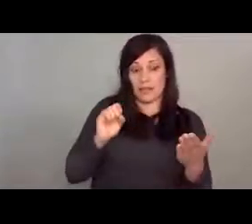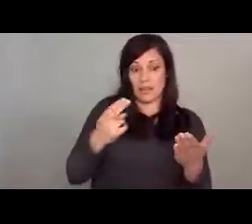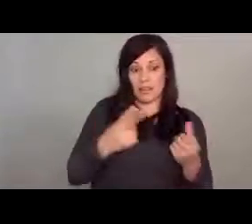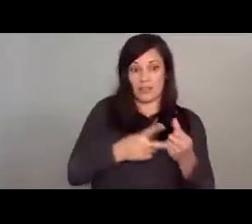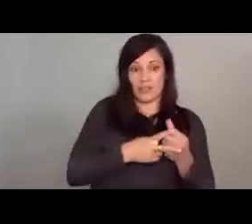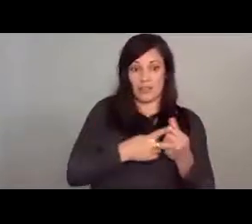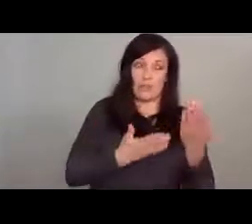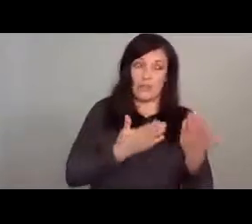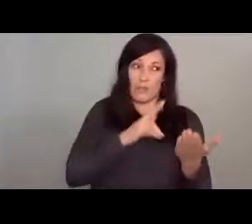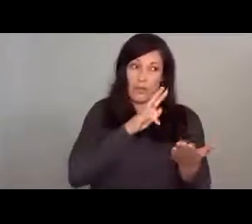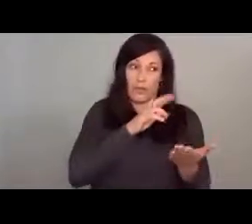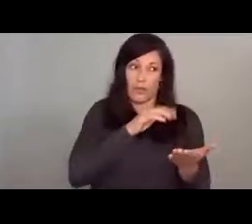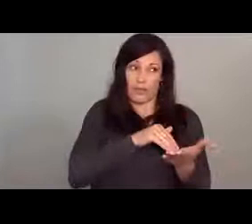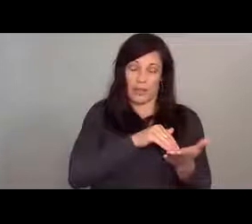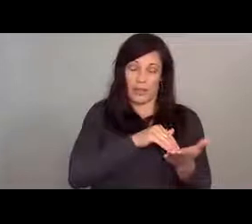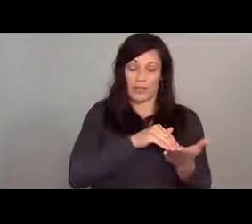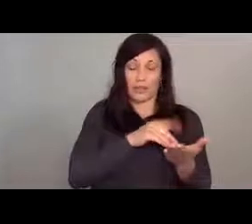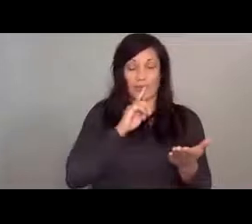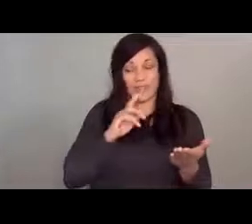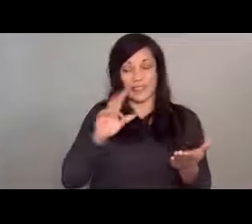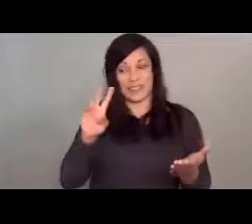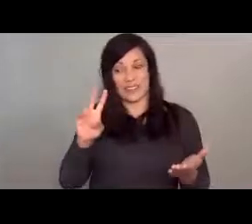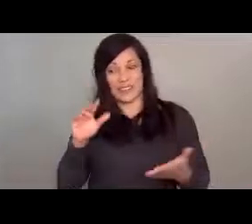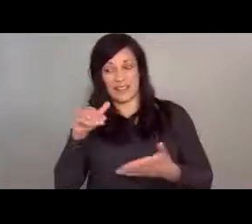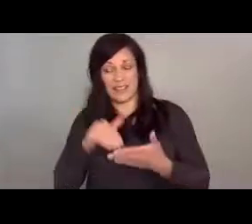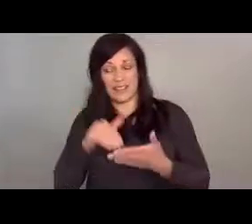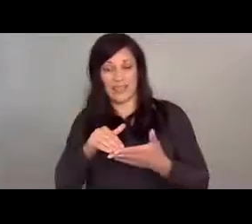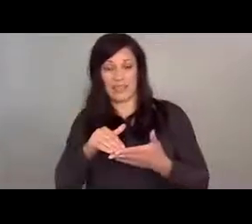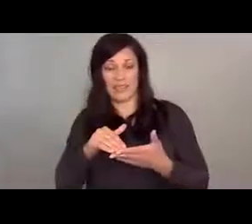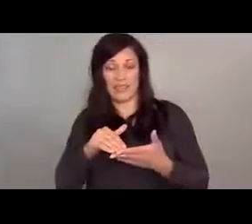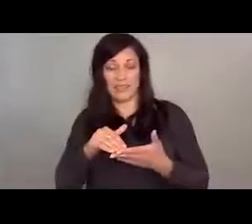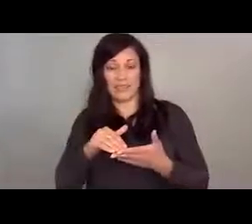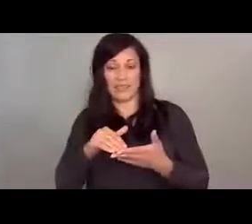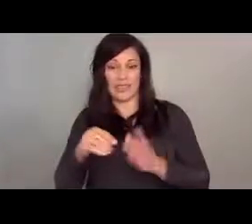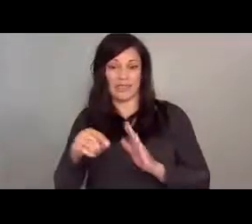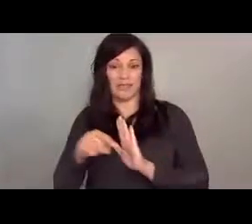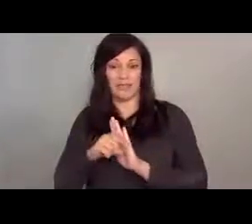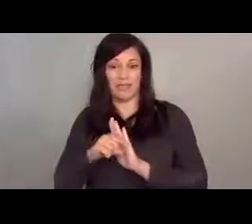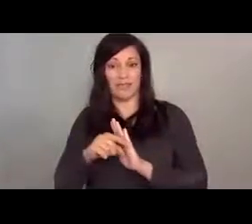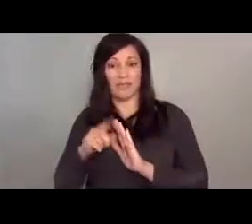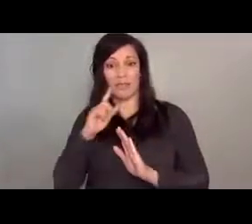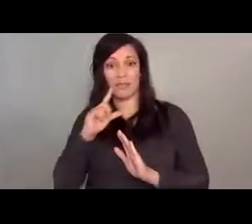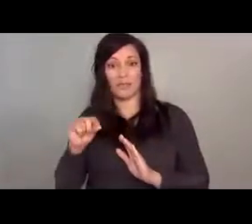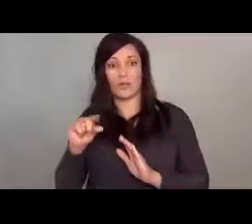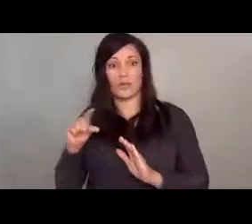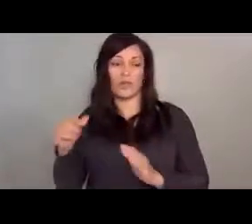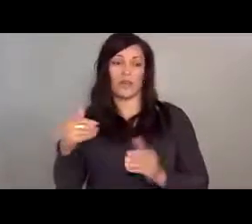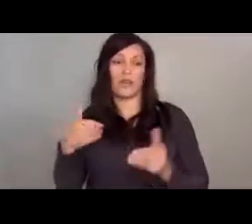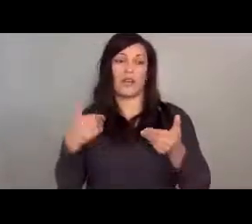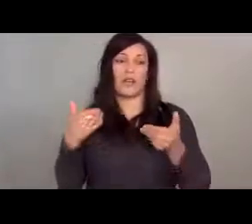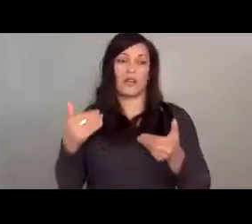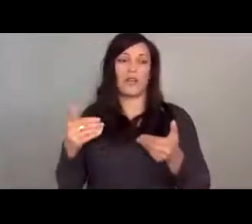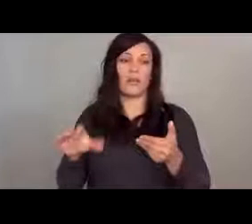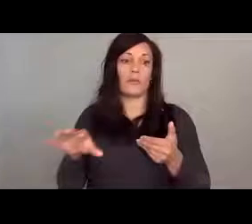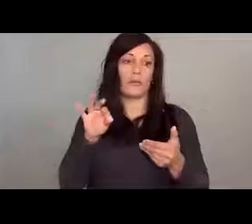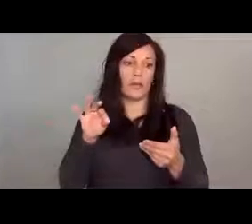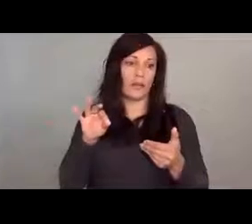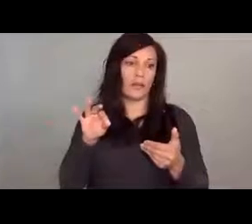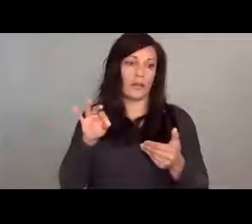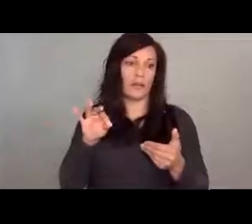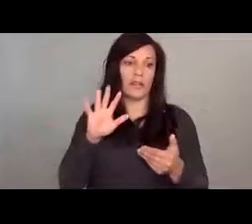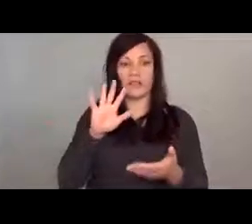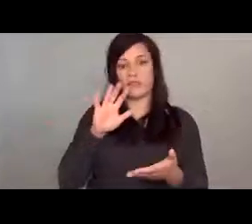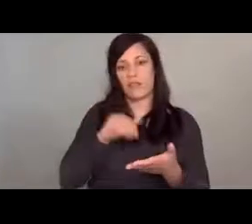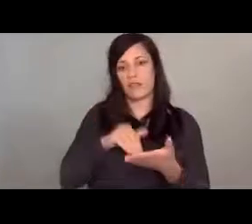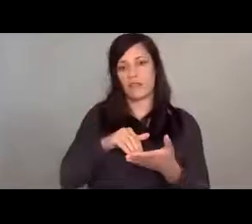so that really left us with $7,000 shortfall in fiscal year 2020. So I'm going to choose $5,000